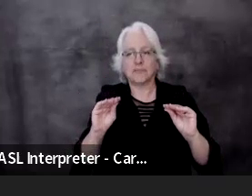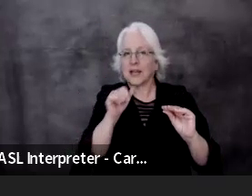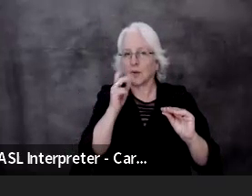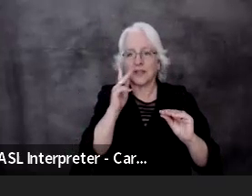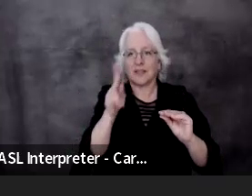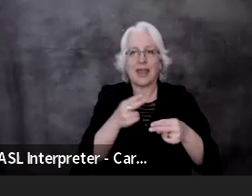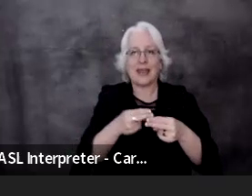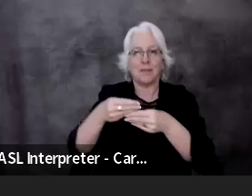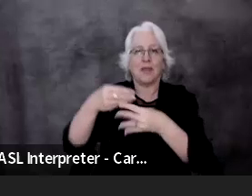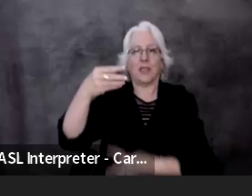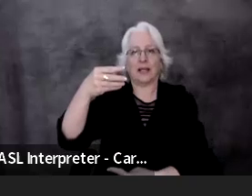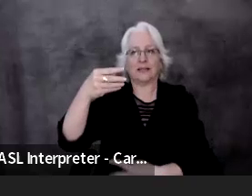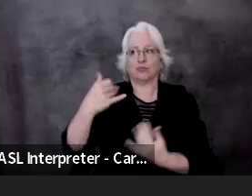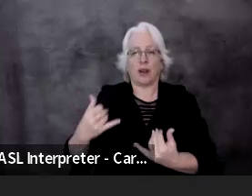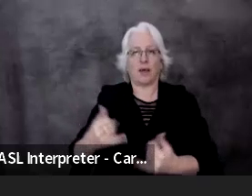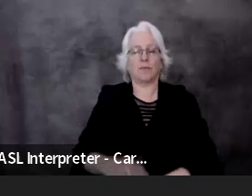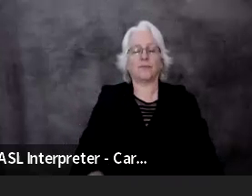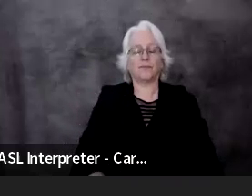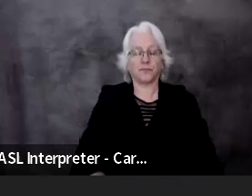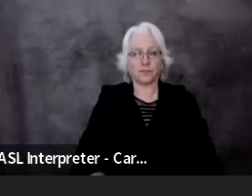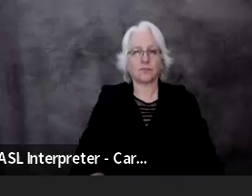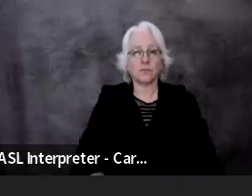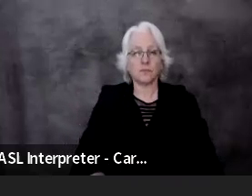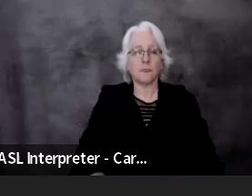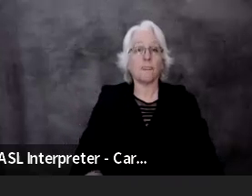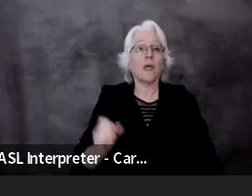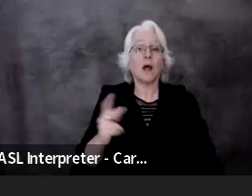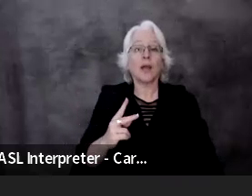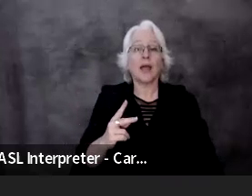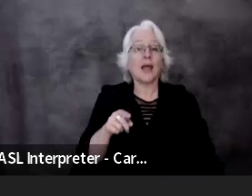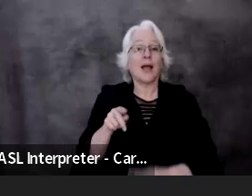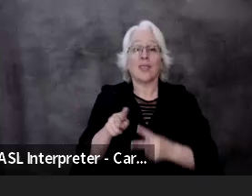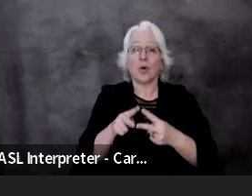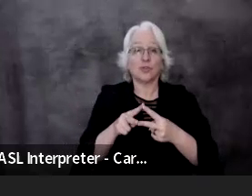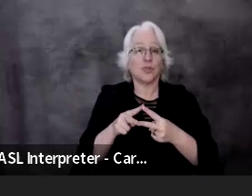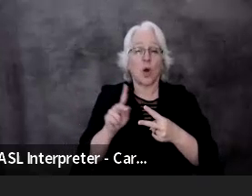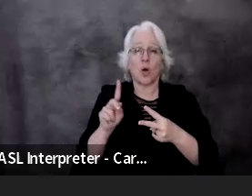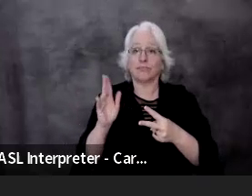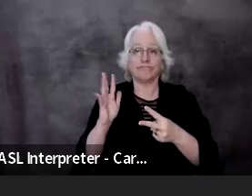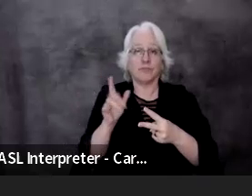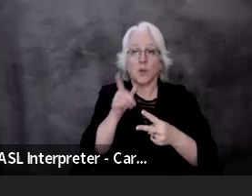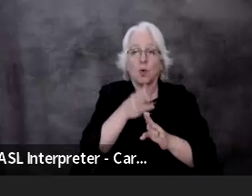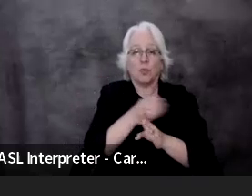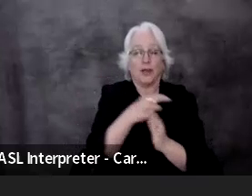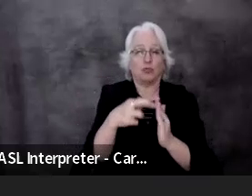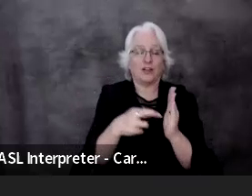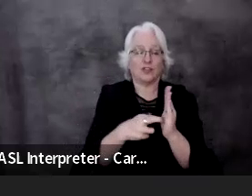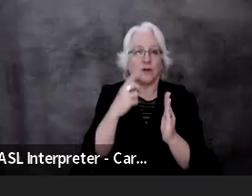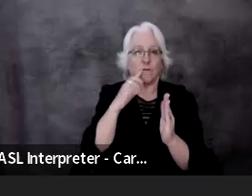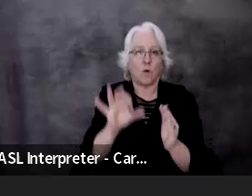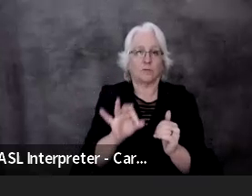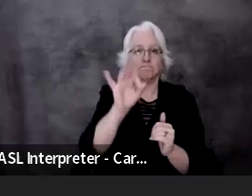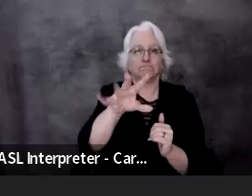in the participant list at this time. At this time, those were the only two people that had pre-registered to provide public